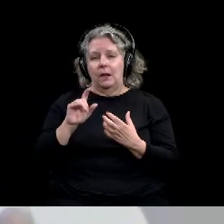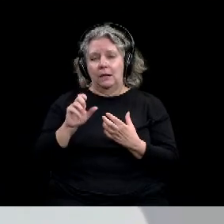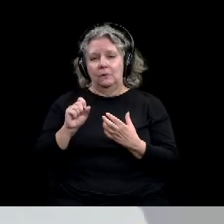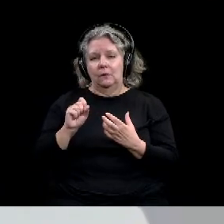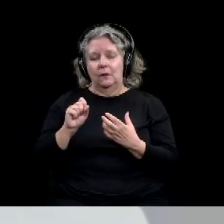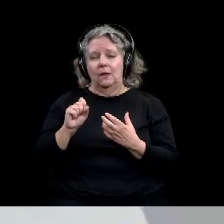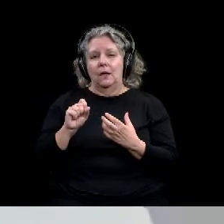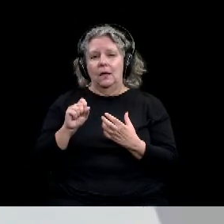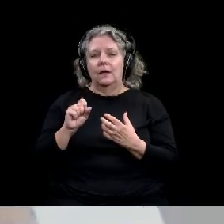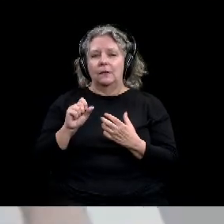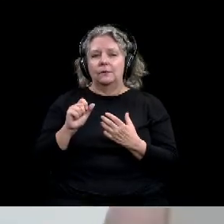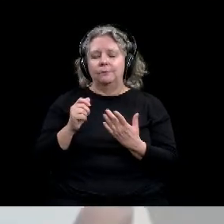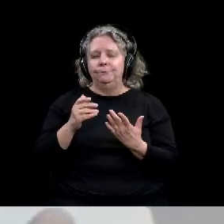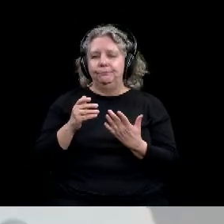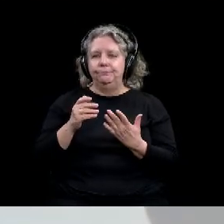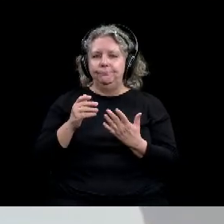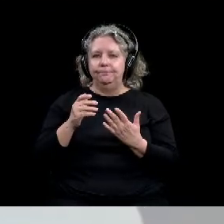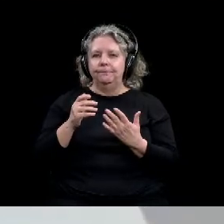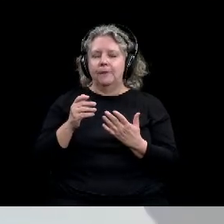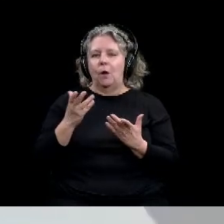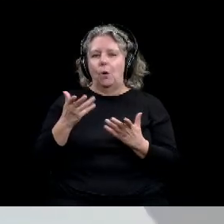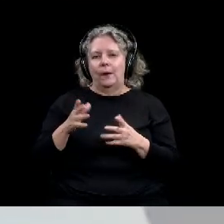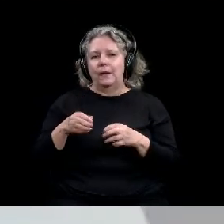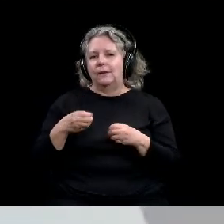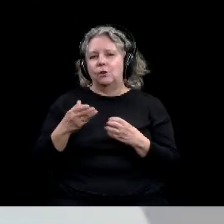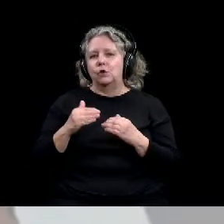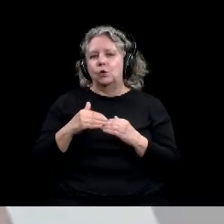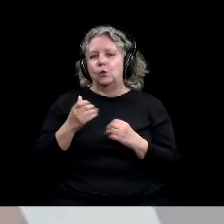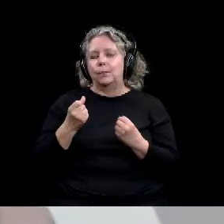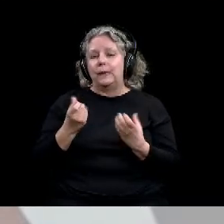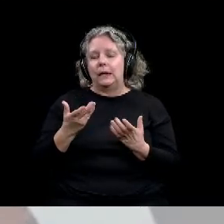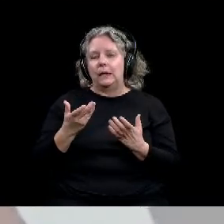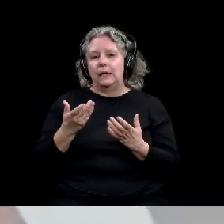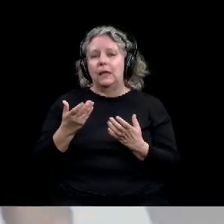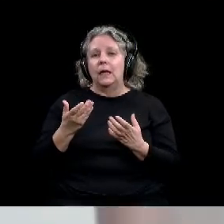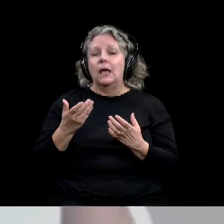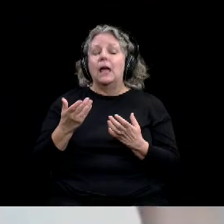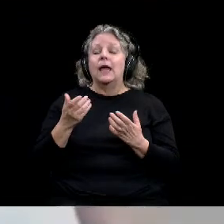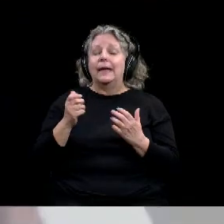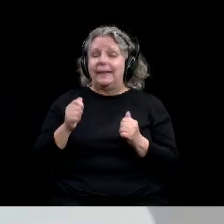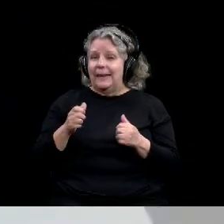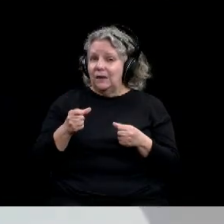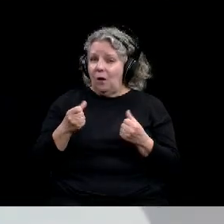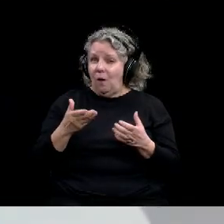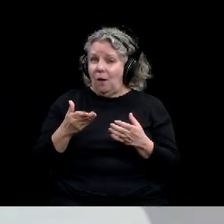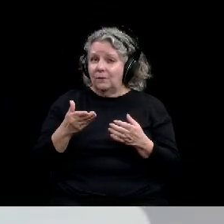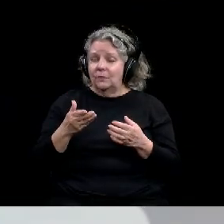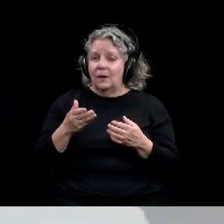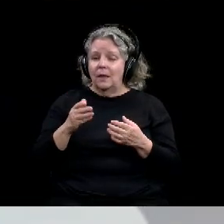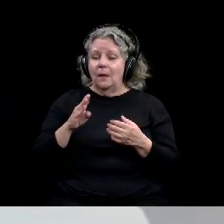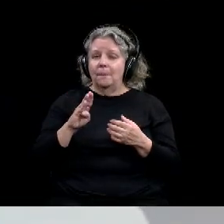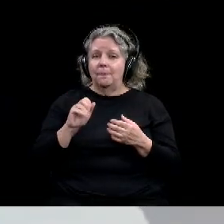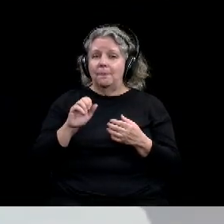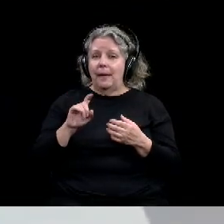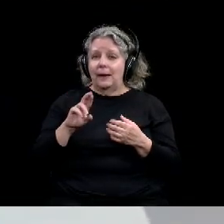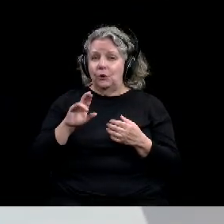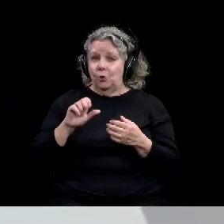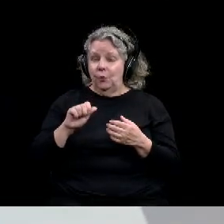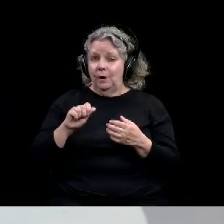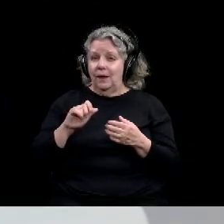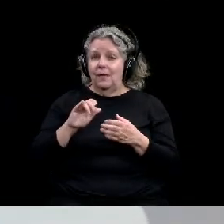in antibiotic-resistant bacteria because there have been some eager prescribers who have